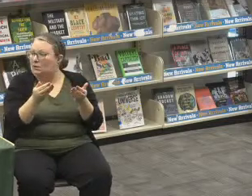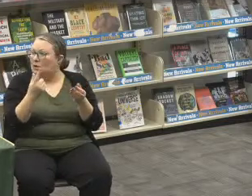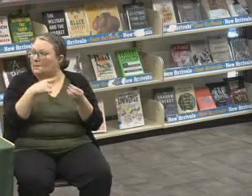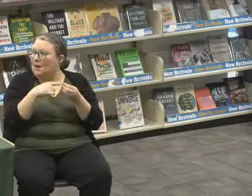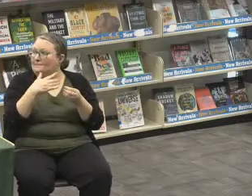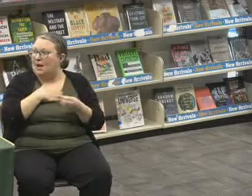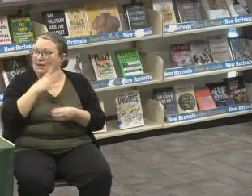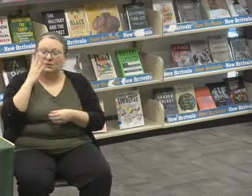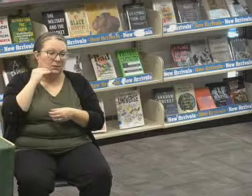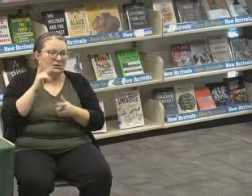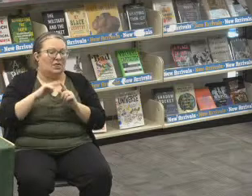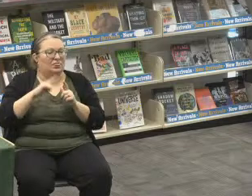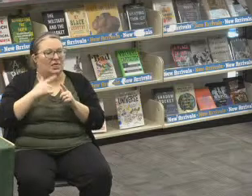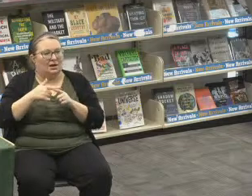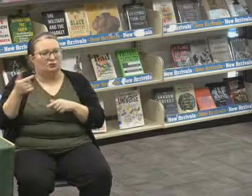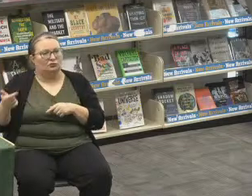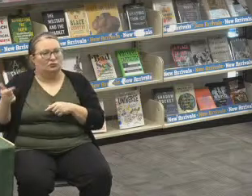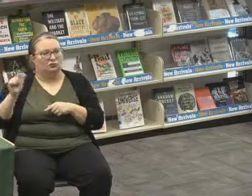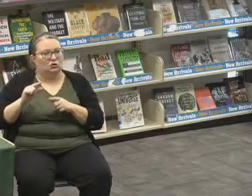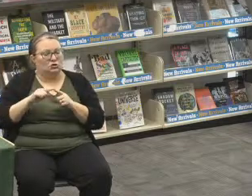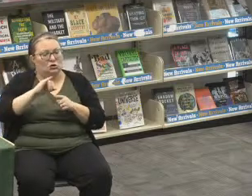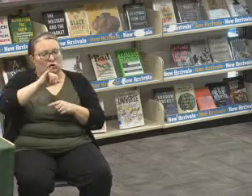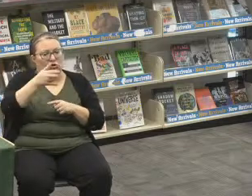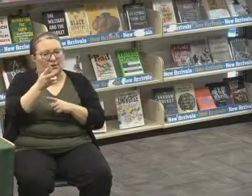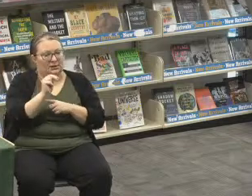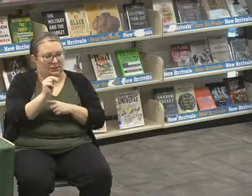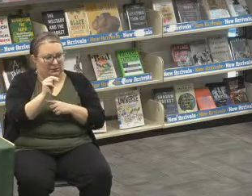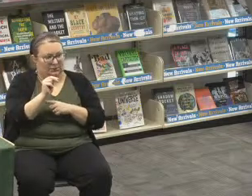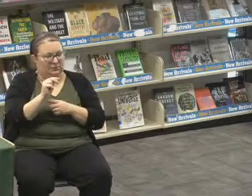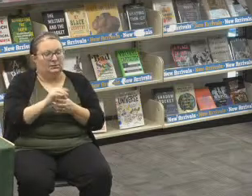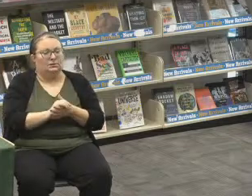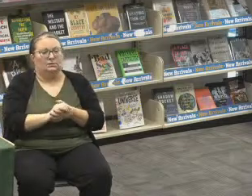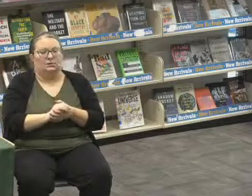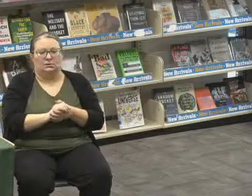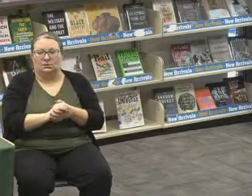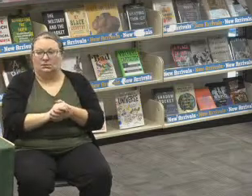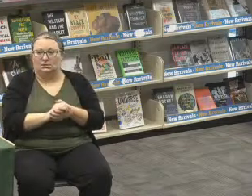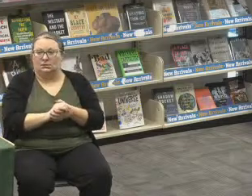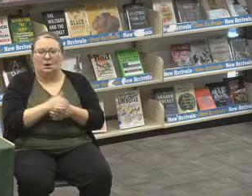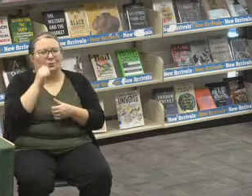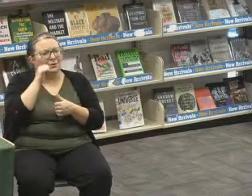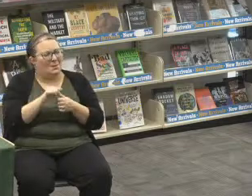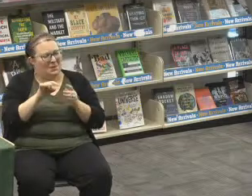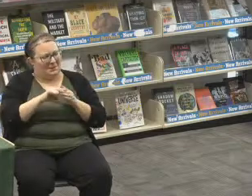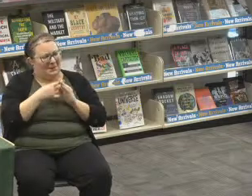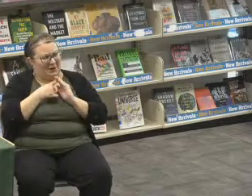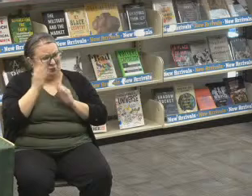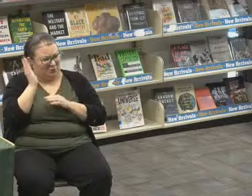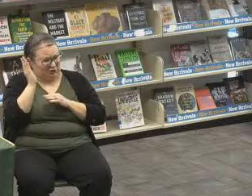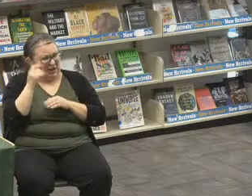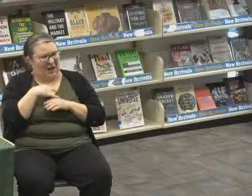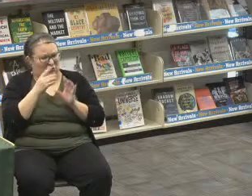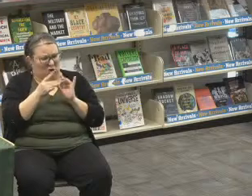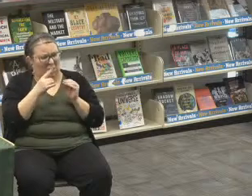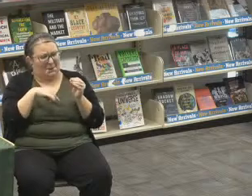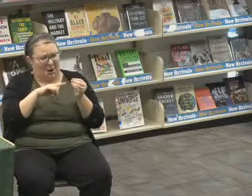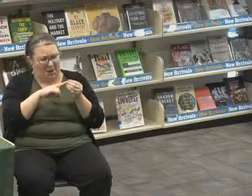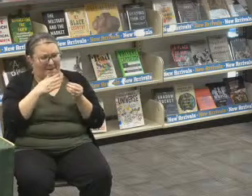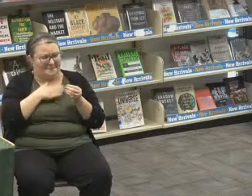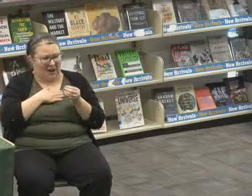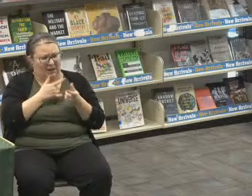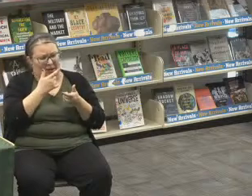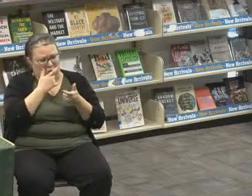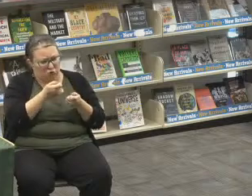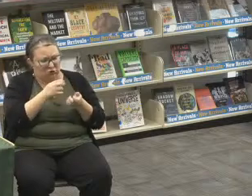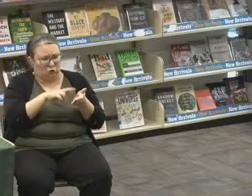my experience, and then we'll transition and pass over to Jason. Remember at the beginning of the presentation, I was talking about like kind of my interest